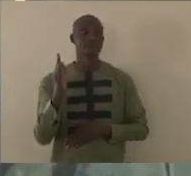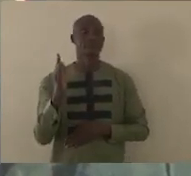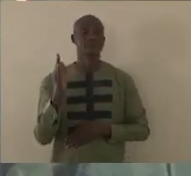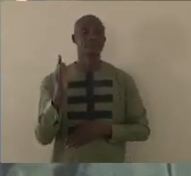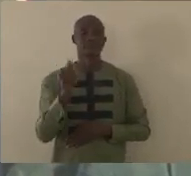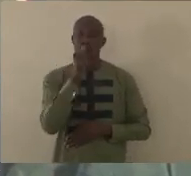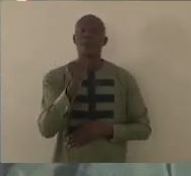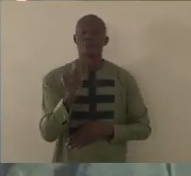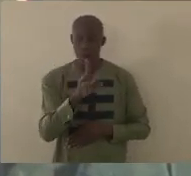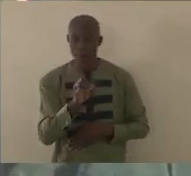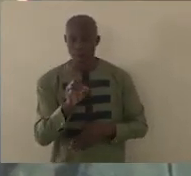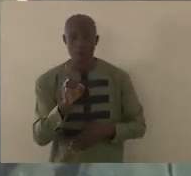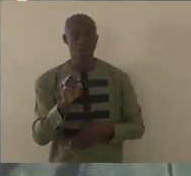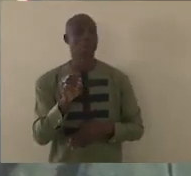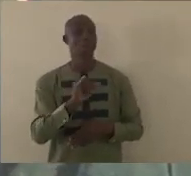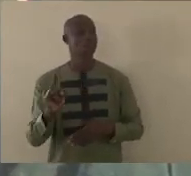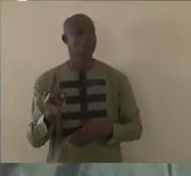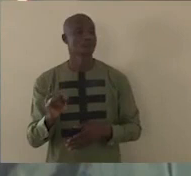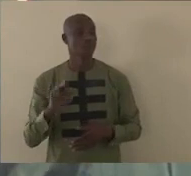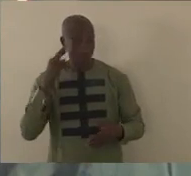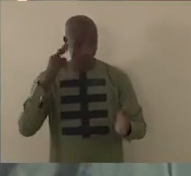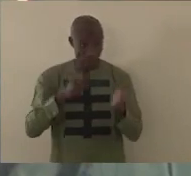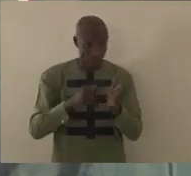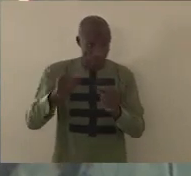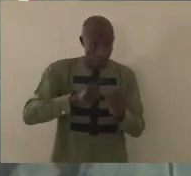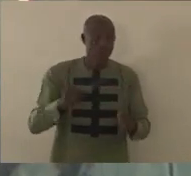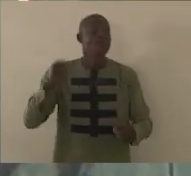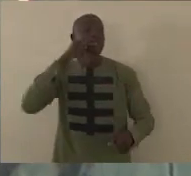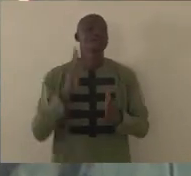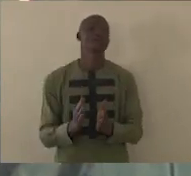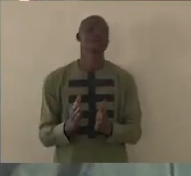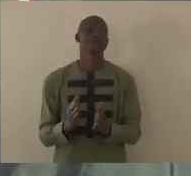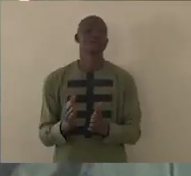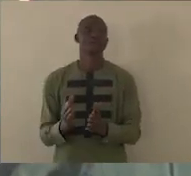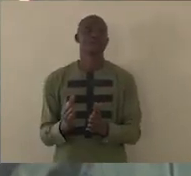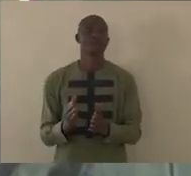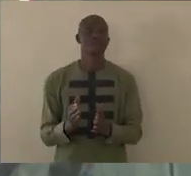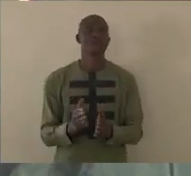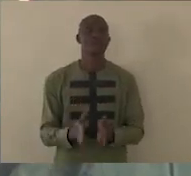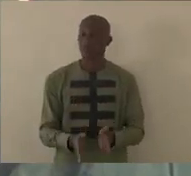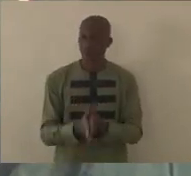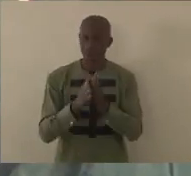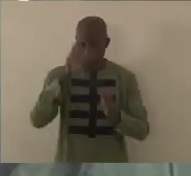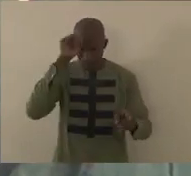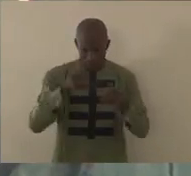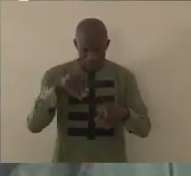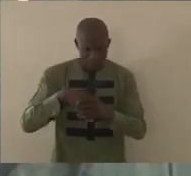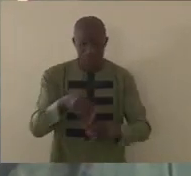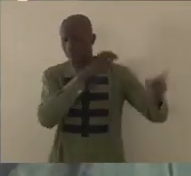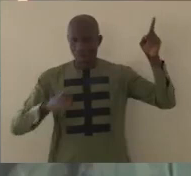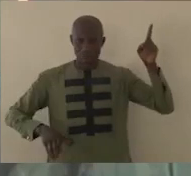been doing to recognize every Nigerian and every human being, in short, as a brother in